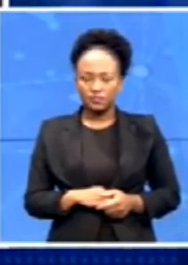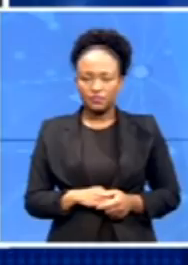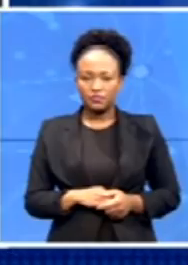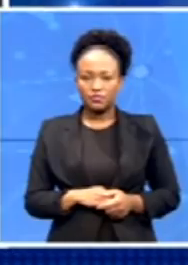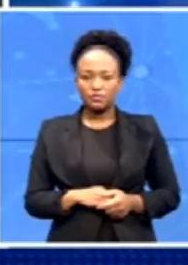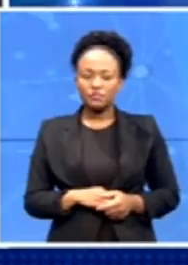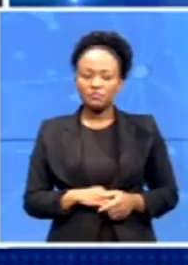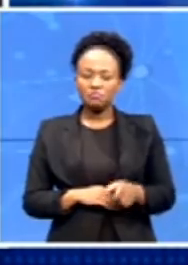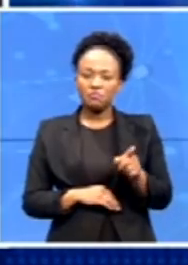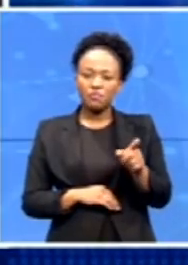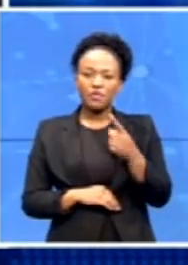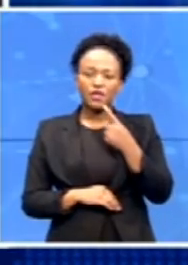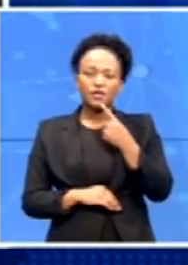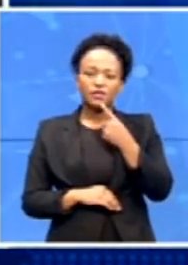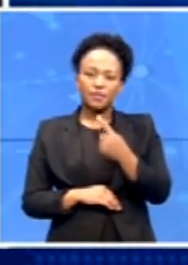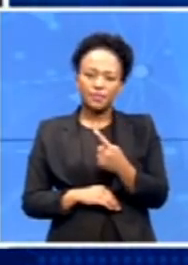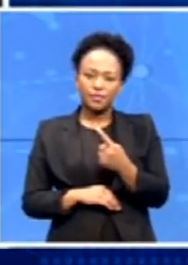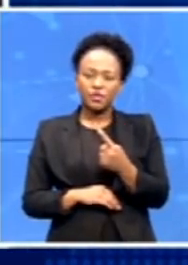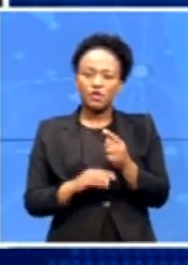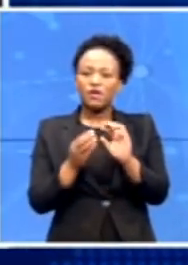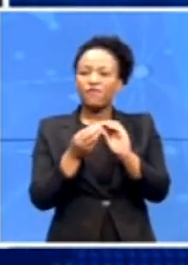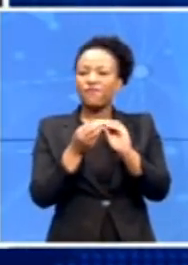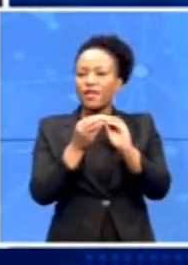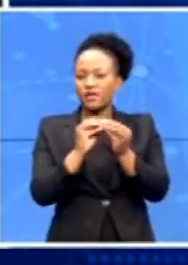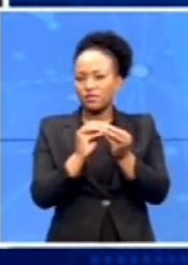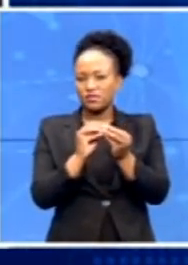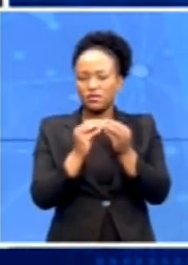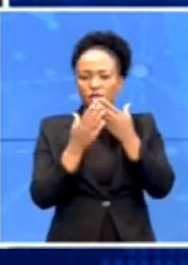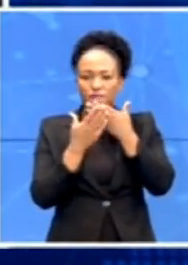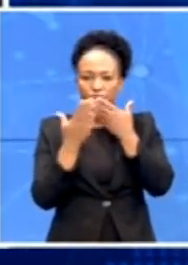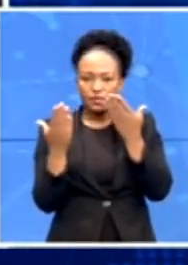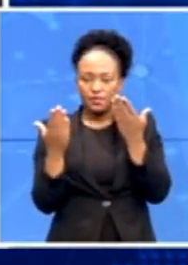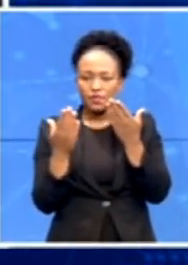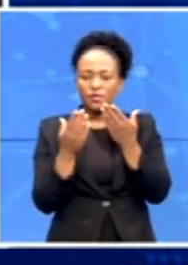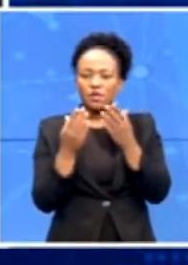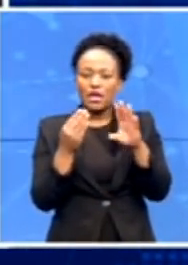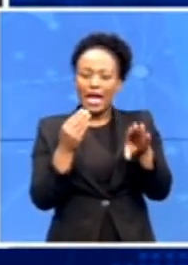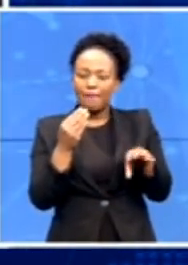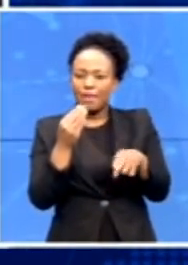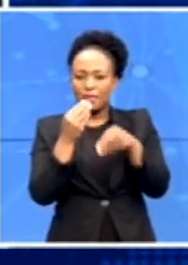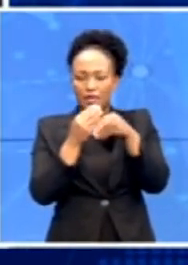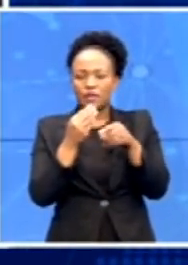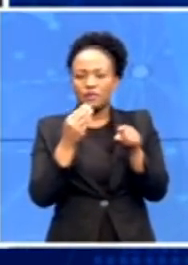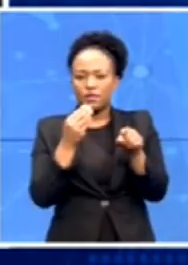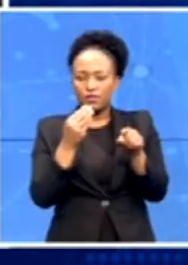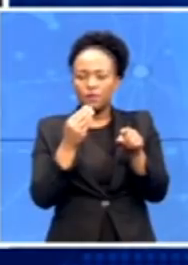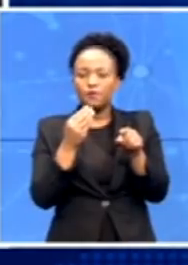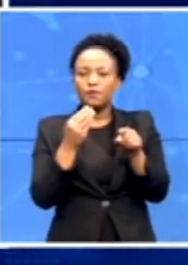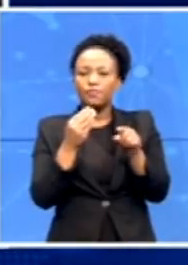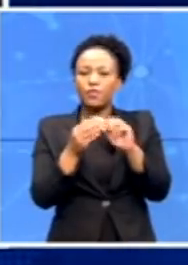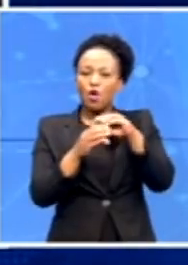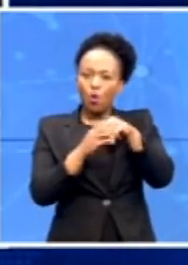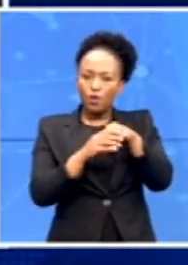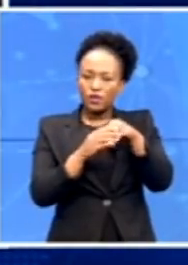no corrections and or amendments are affected to the content of this paragraph. Is that correct,